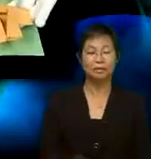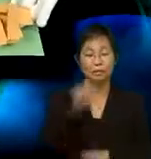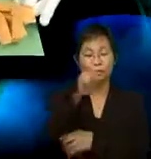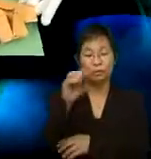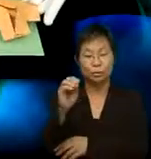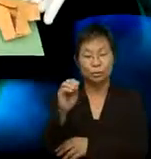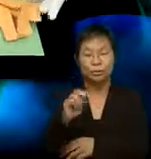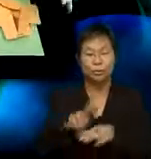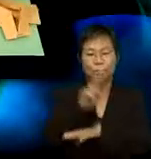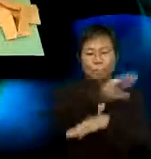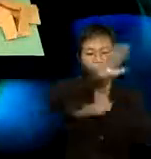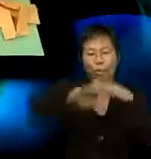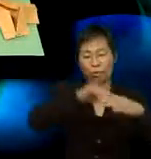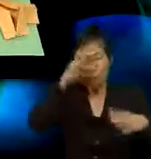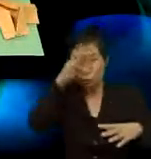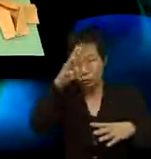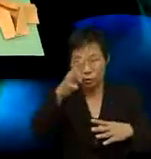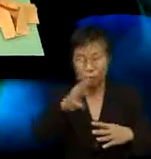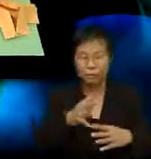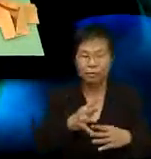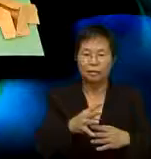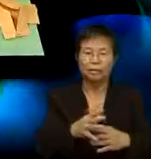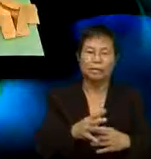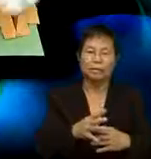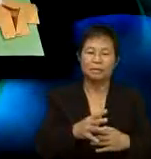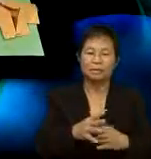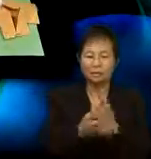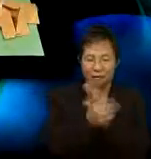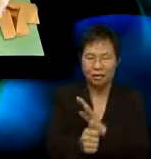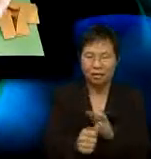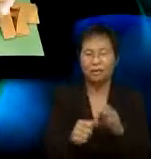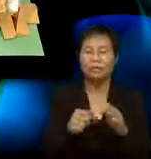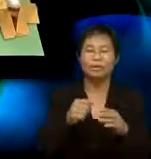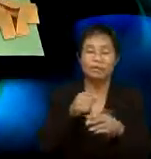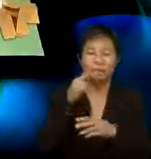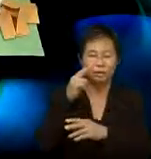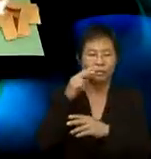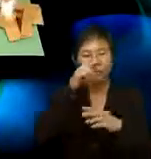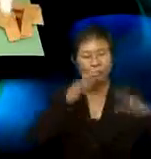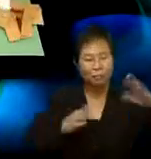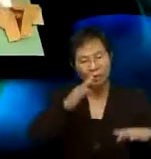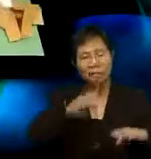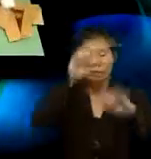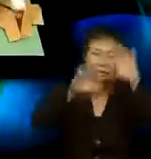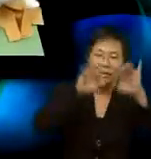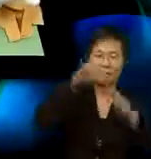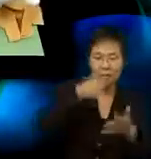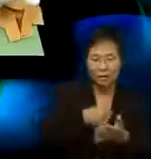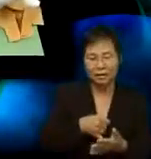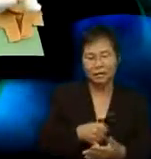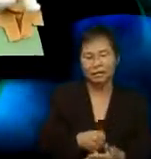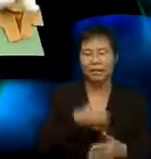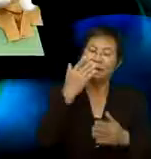So, use all your creative talents to make the puppet look real by decorating them. You can